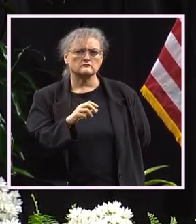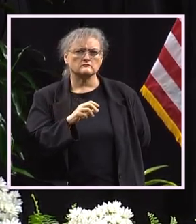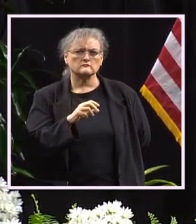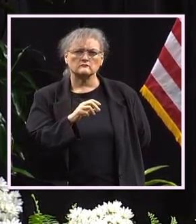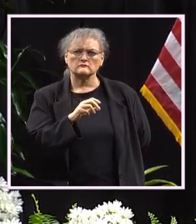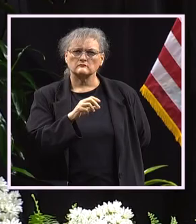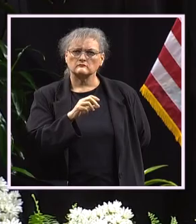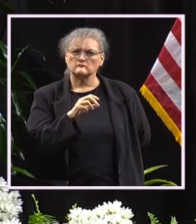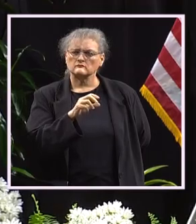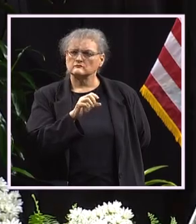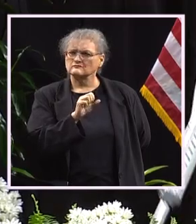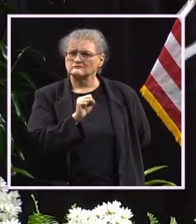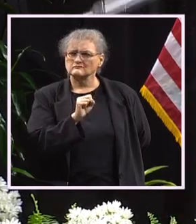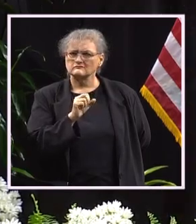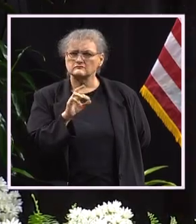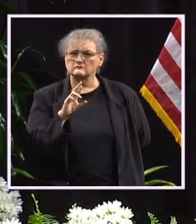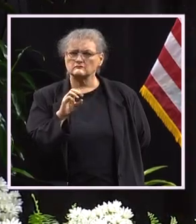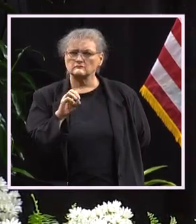Leonardo Rodriguez, Cum Laude.